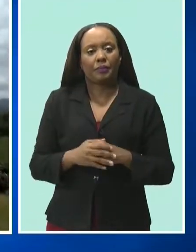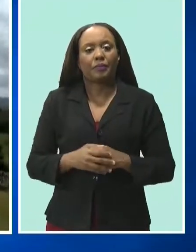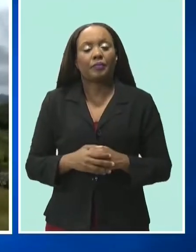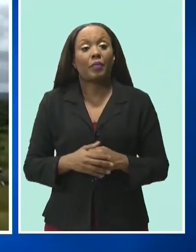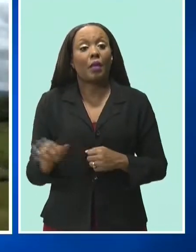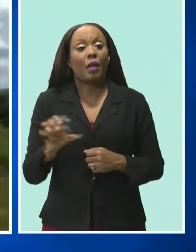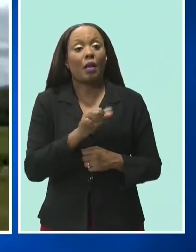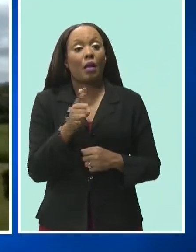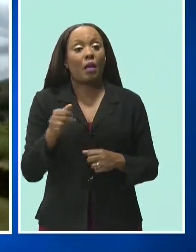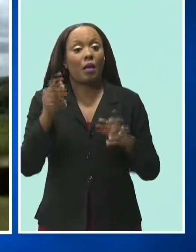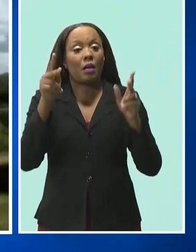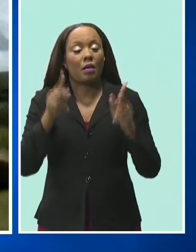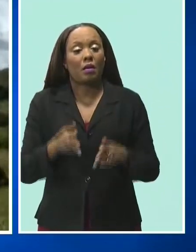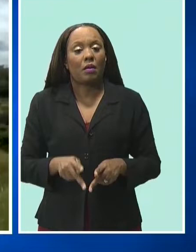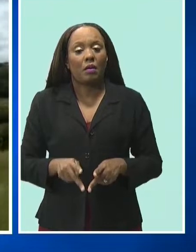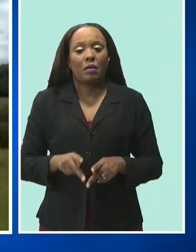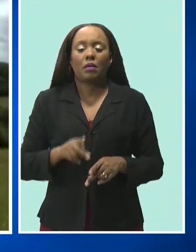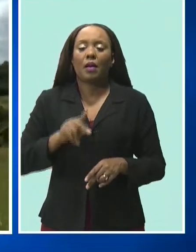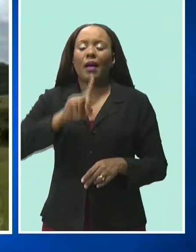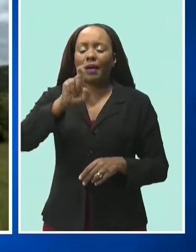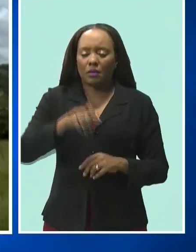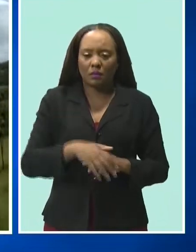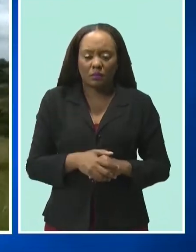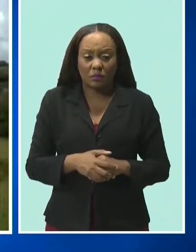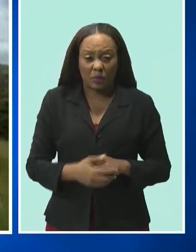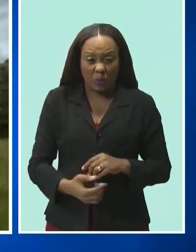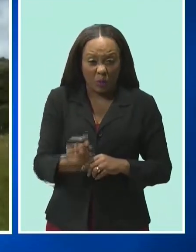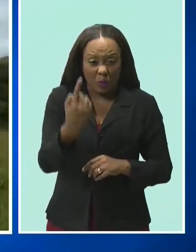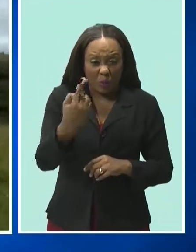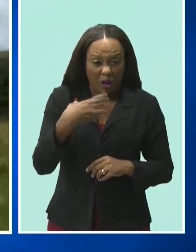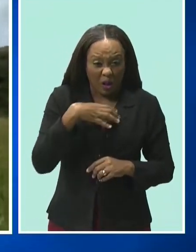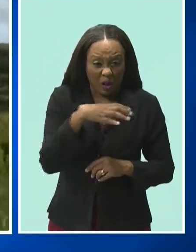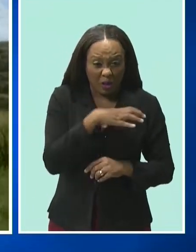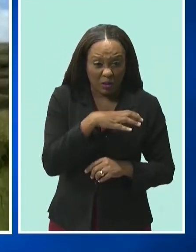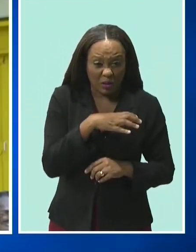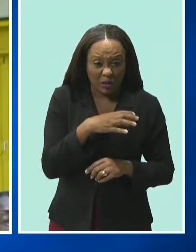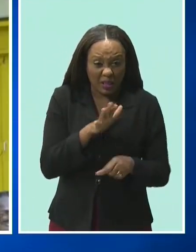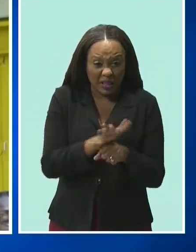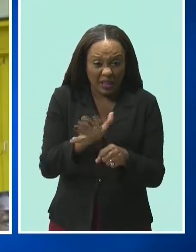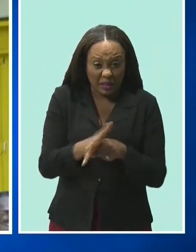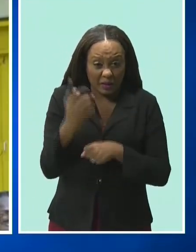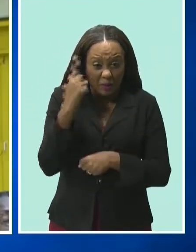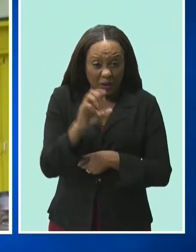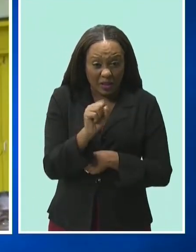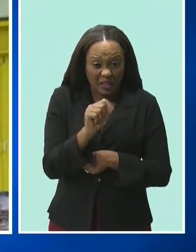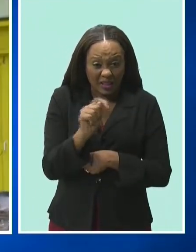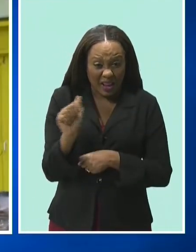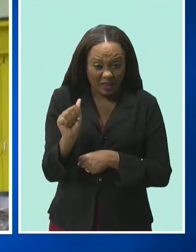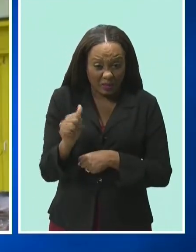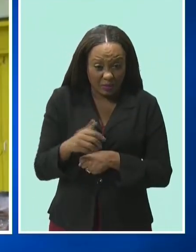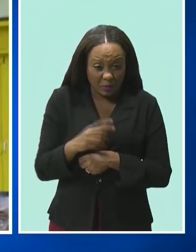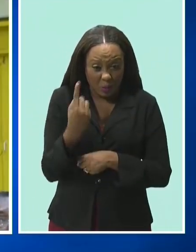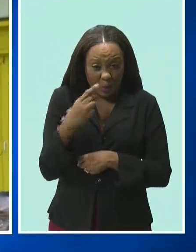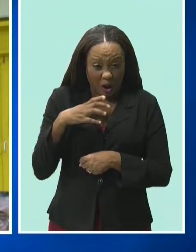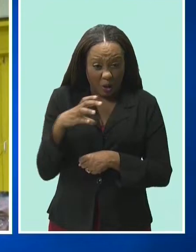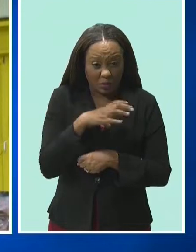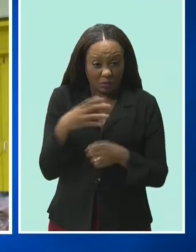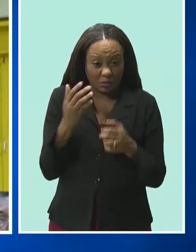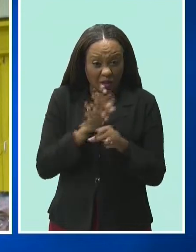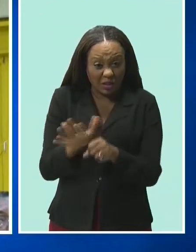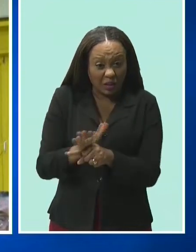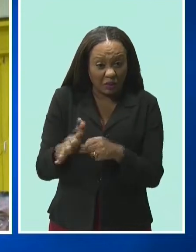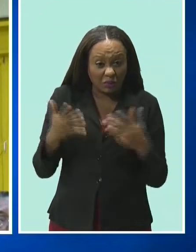Ramel Springer, queried if one council would suffice for St. Andrew. My question is, what was